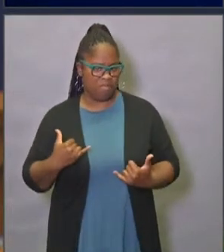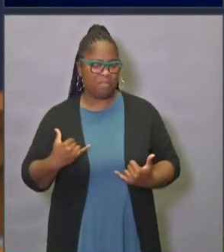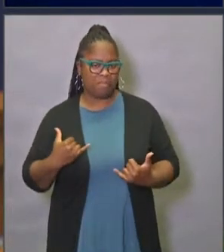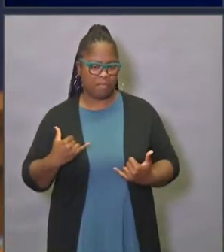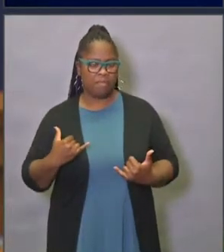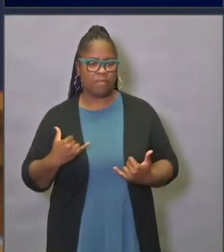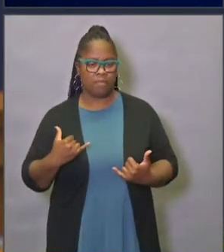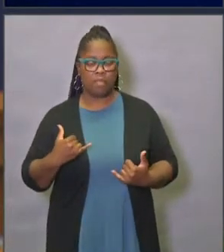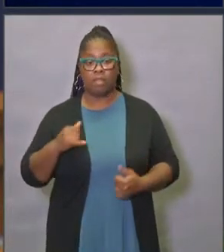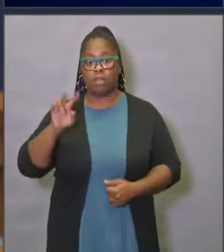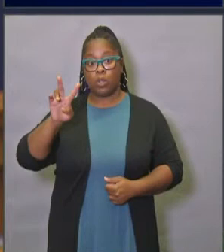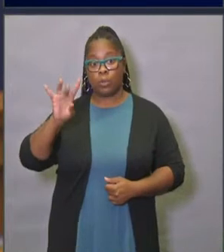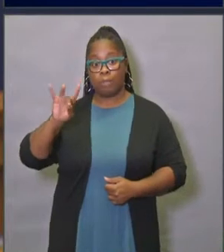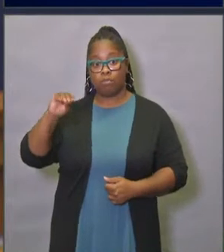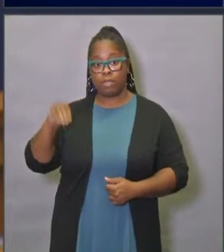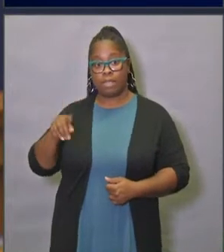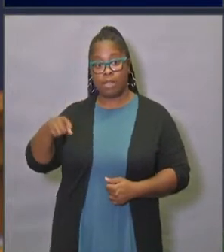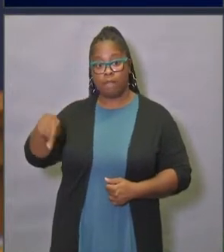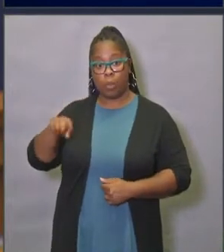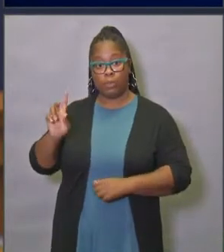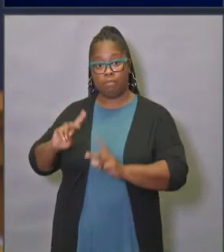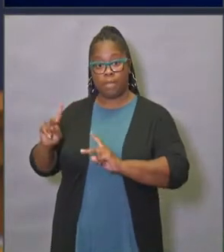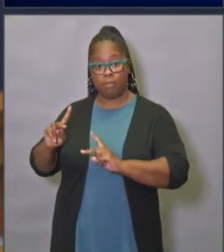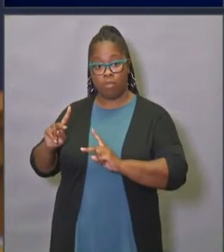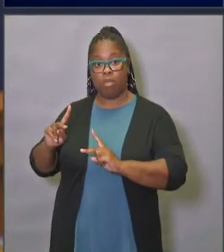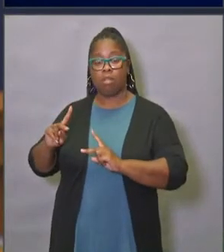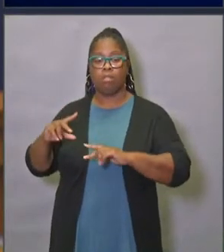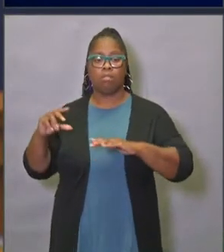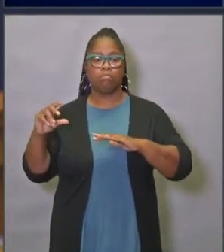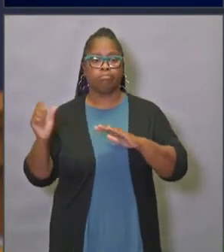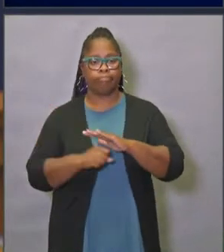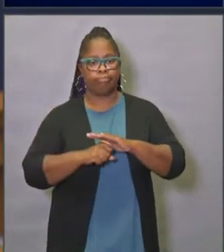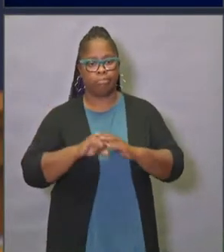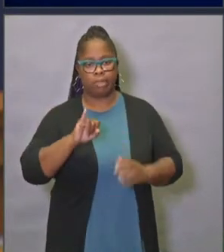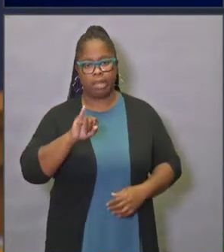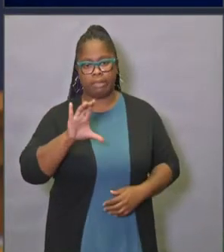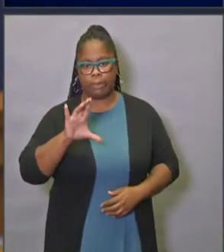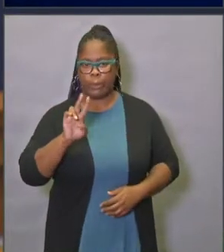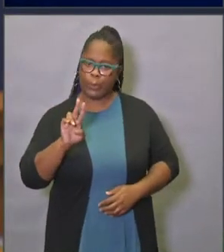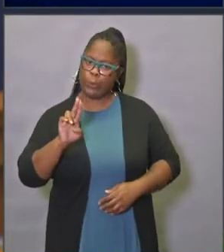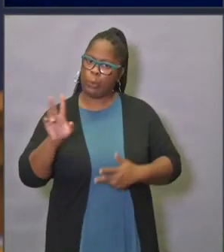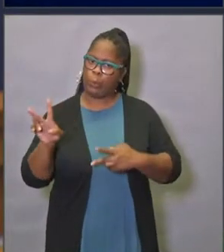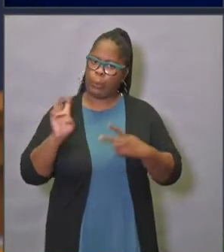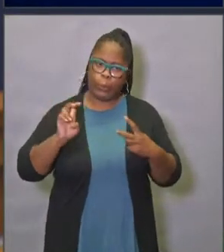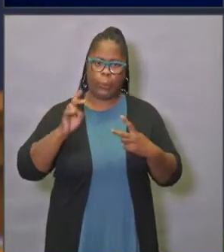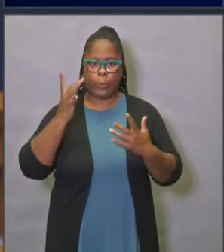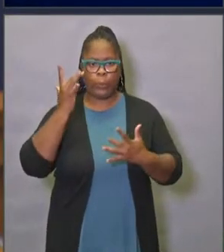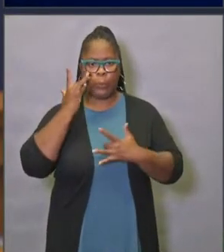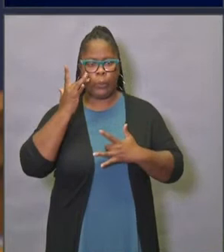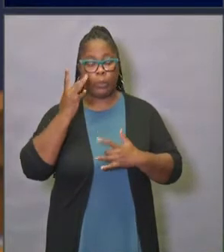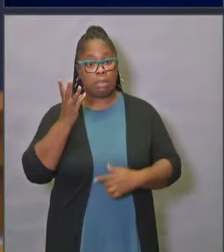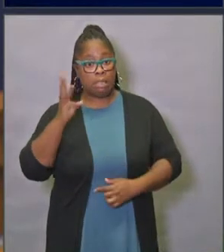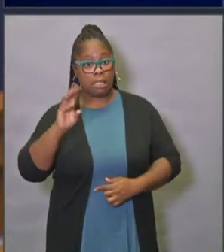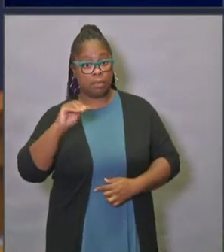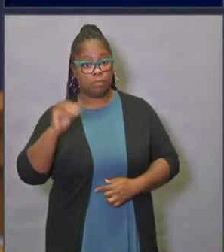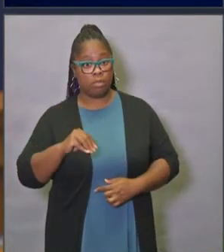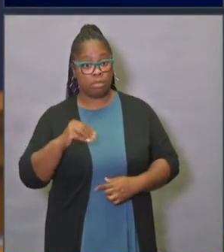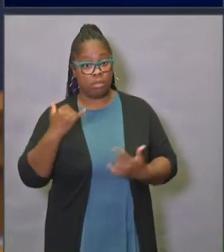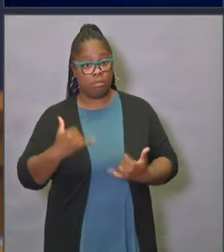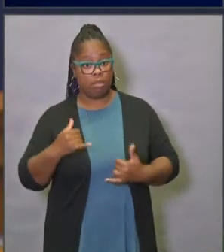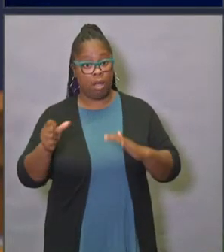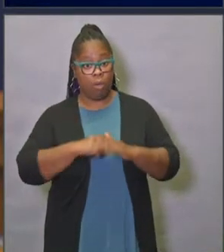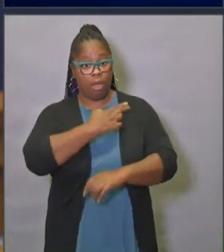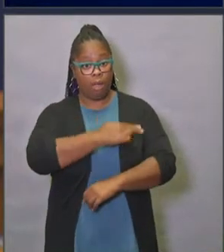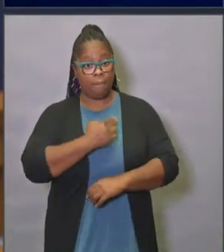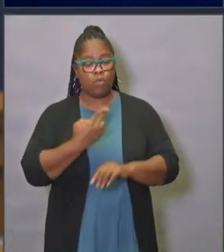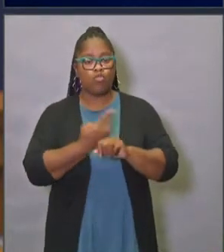hospitalized. 28% of the people who are hospitalized are in the ICU, and 16% of people who are hospitalized